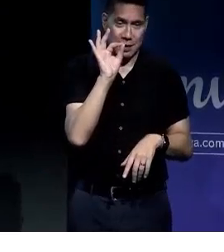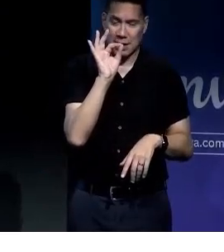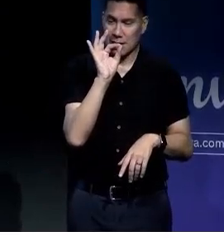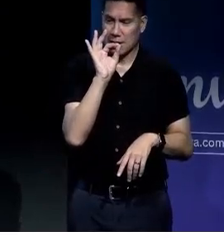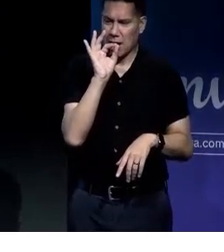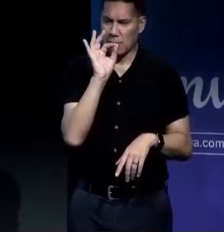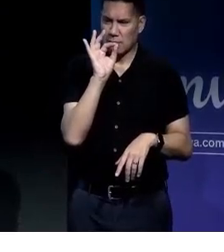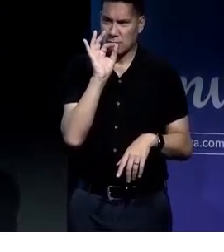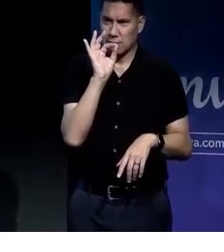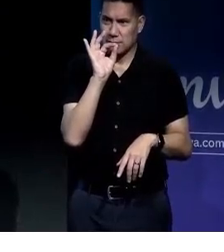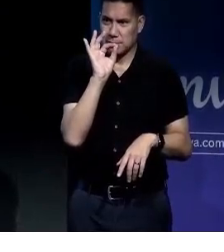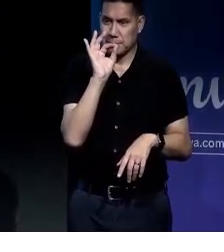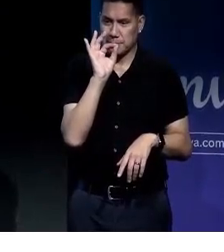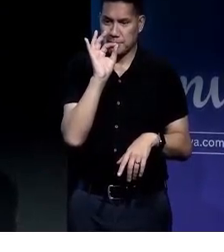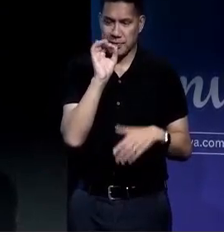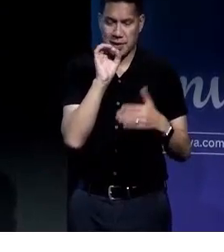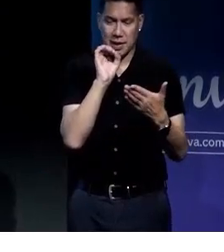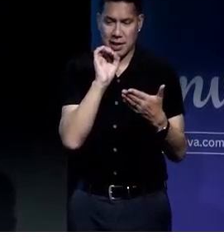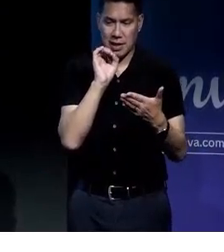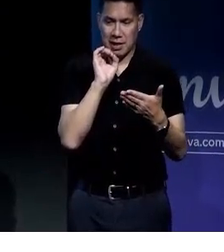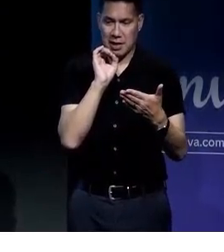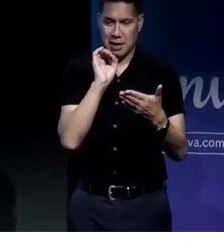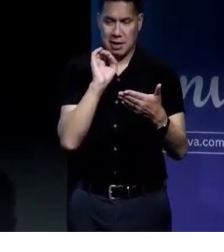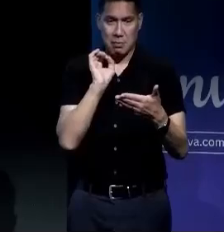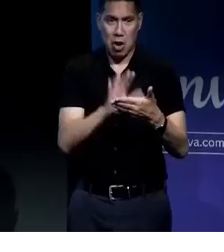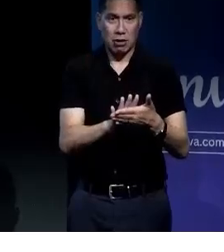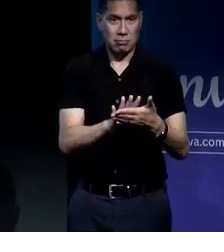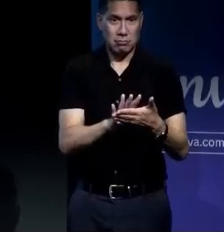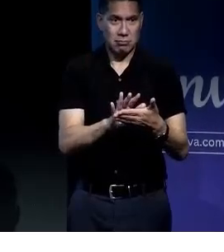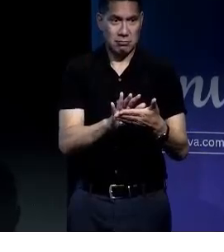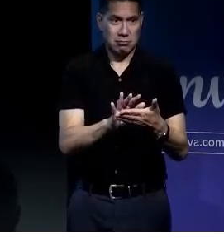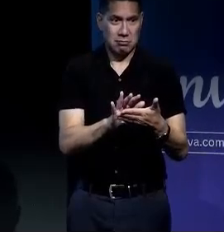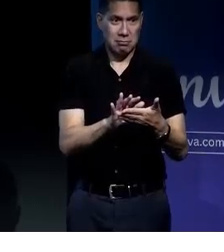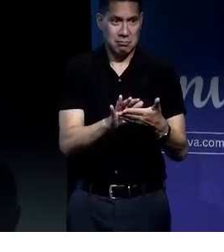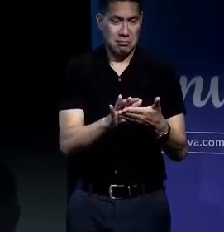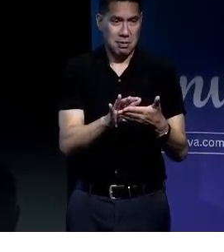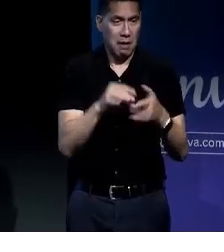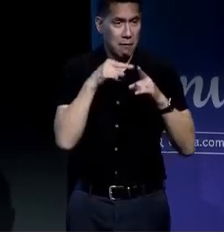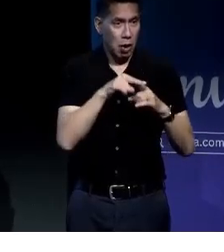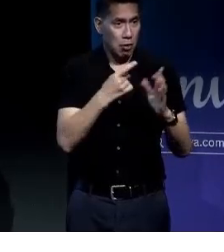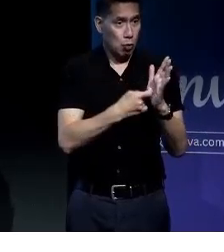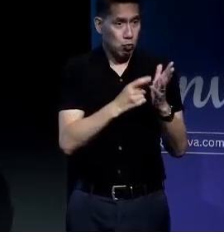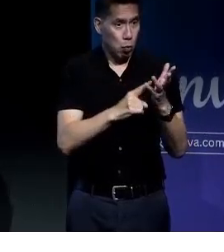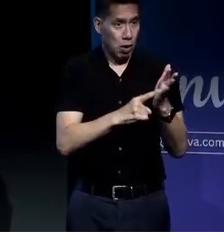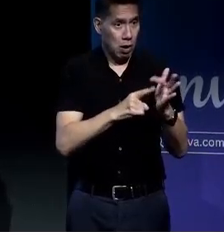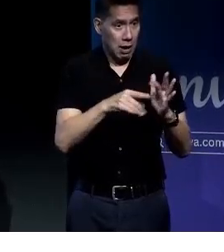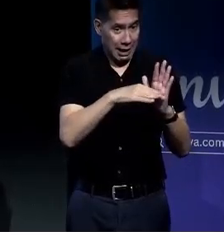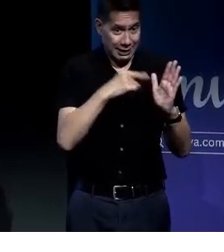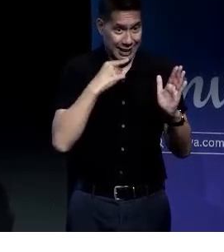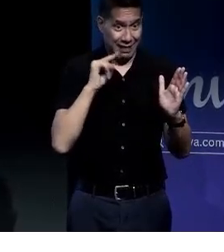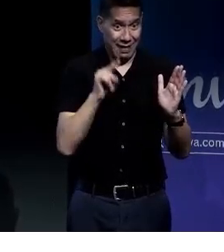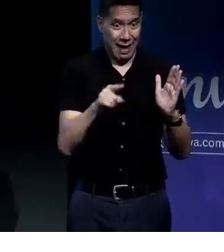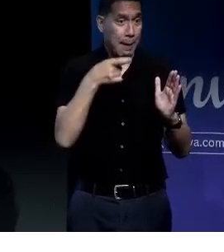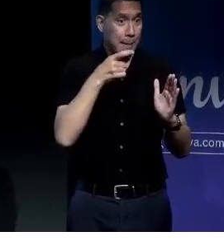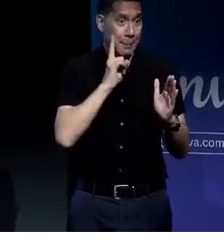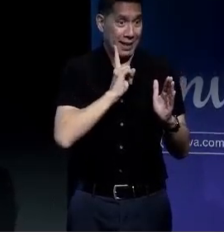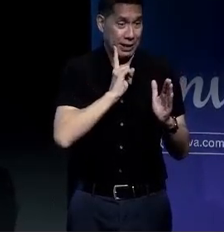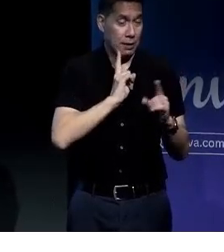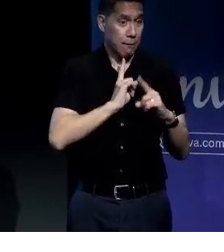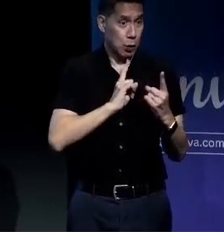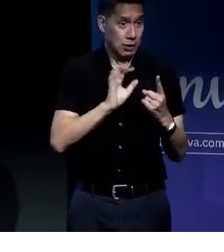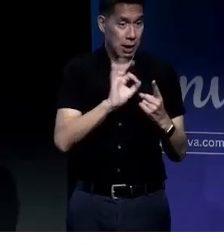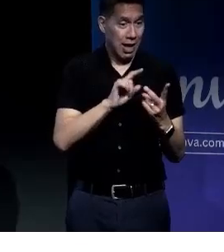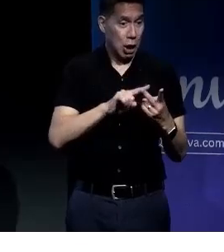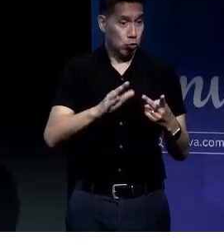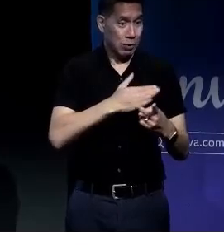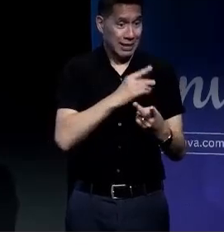app and applied. I just used my rules. I said, in this one, pink is the primary colour, green is the